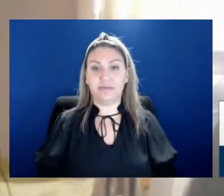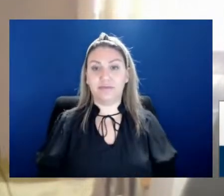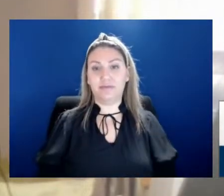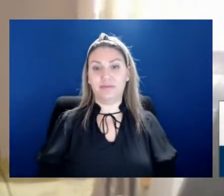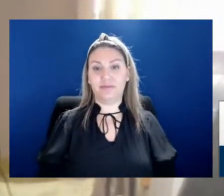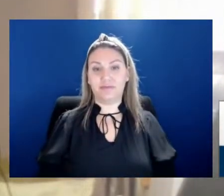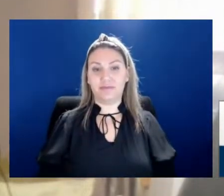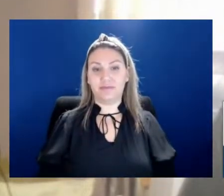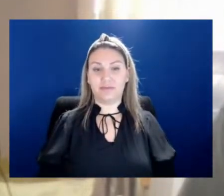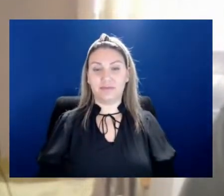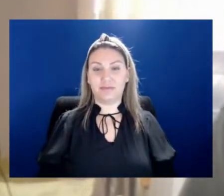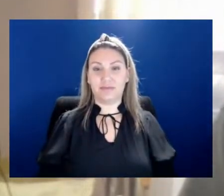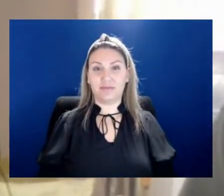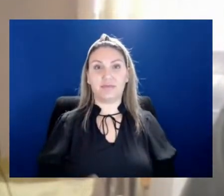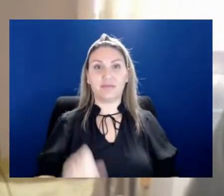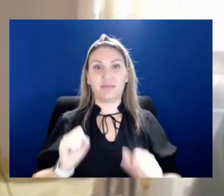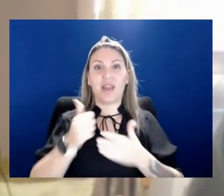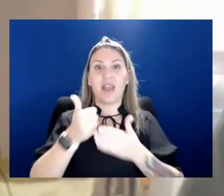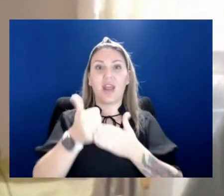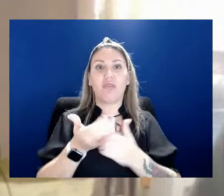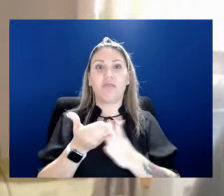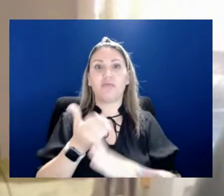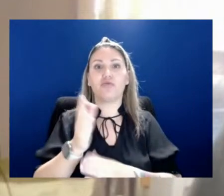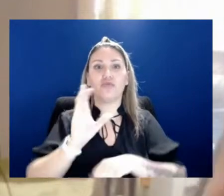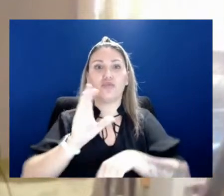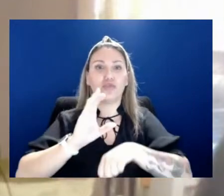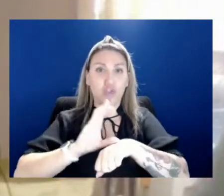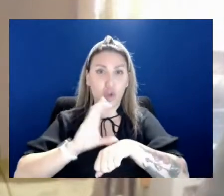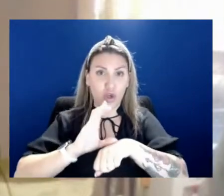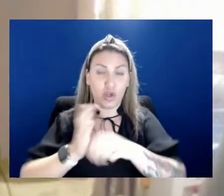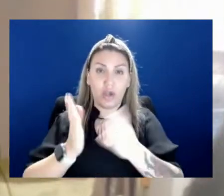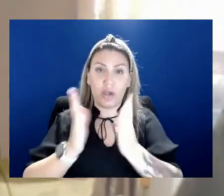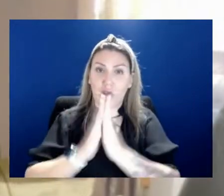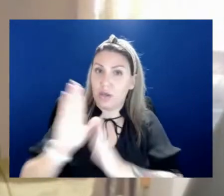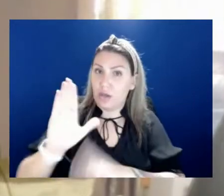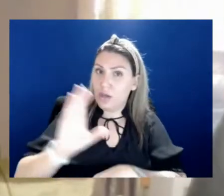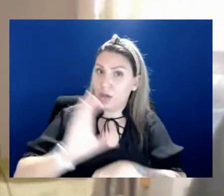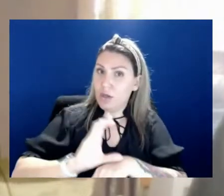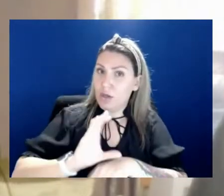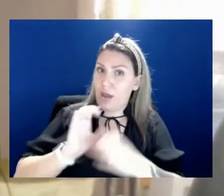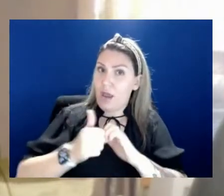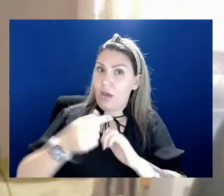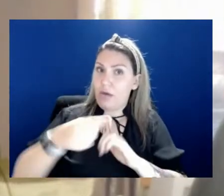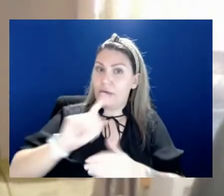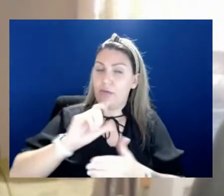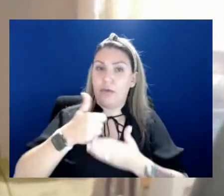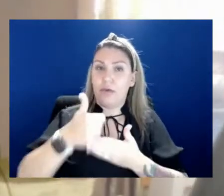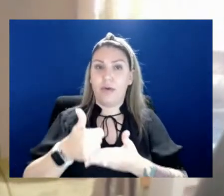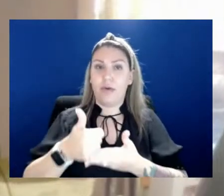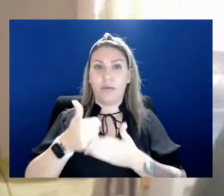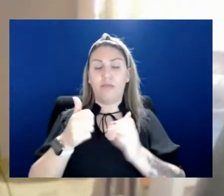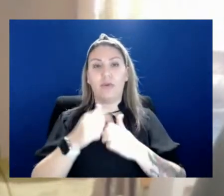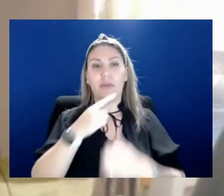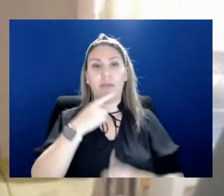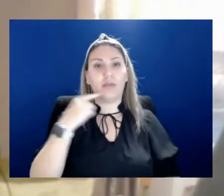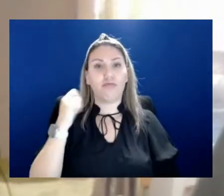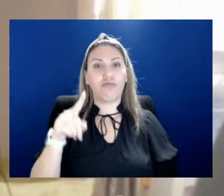I think you can help through your church. Ask your church how they are helping with